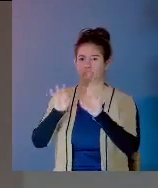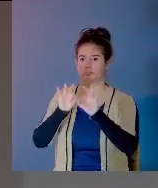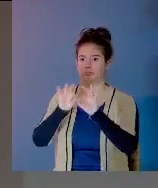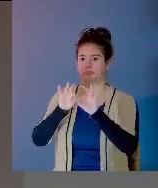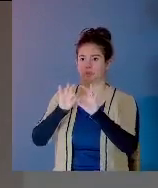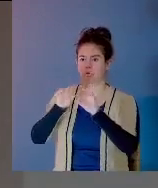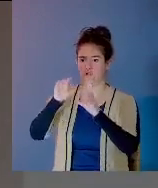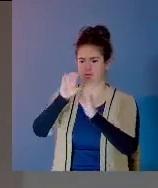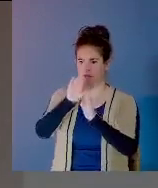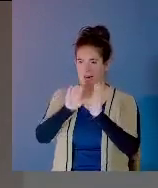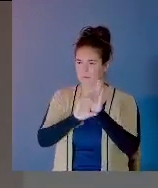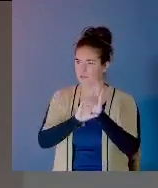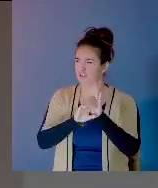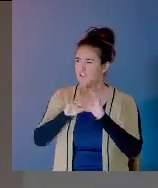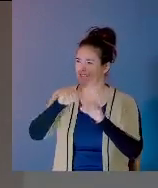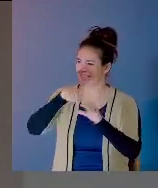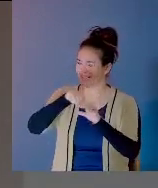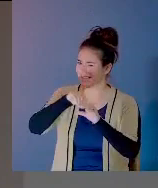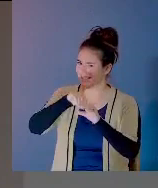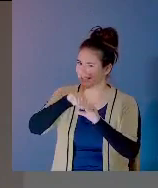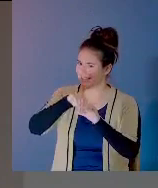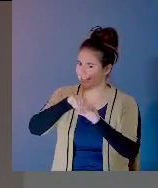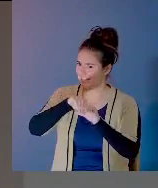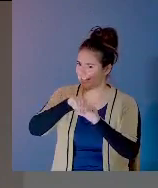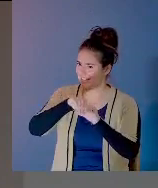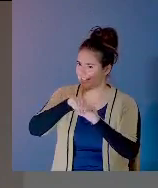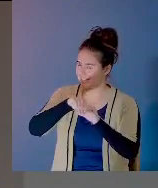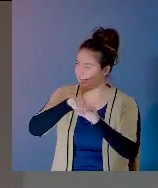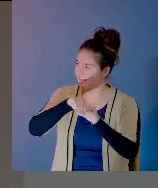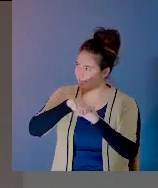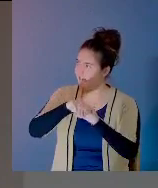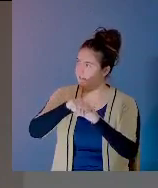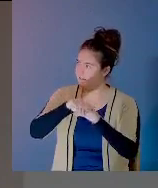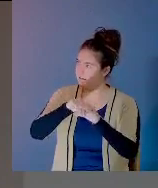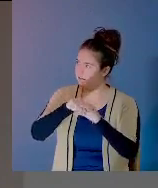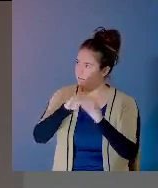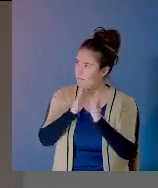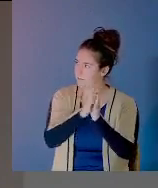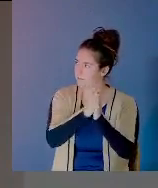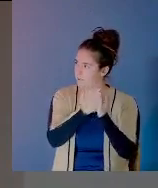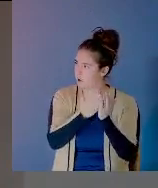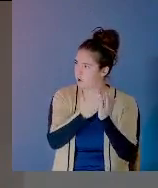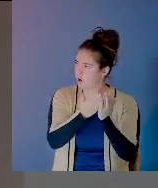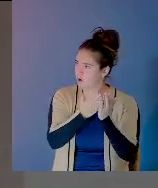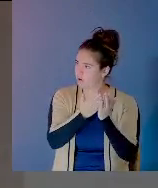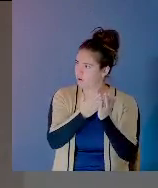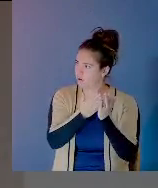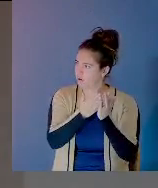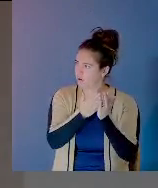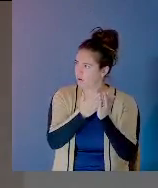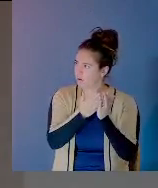much to us about what it means to be thankful. And